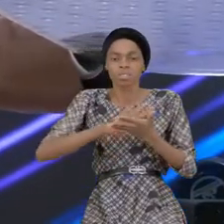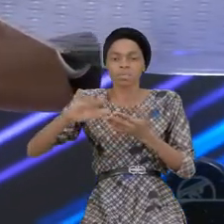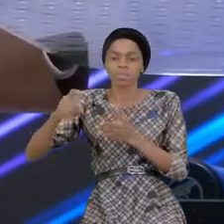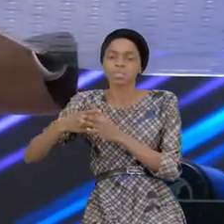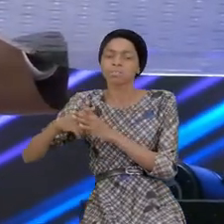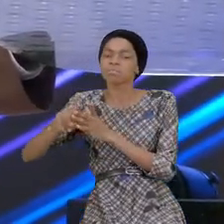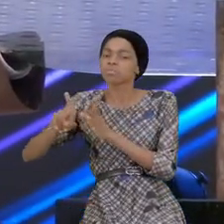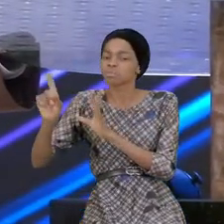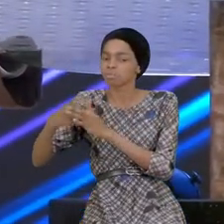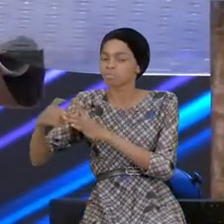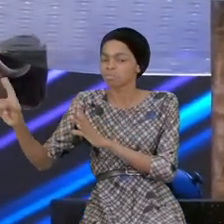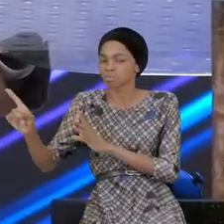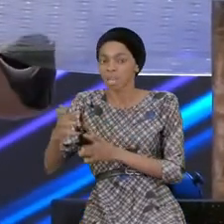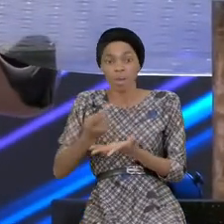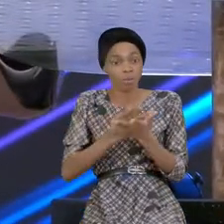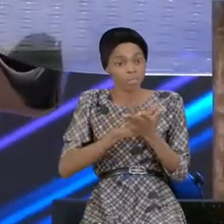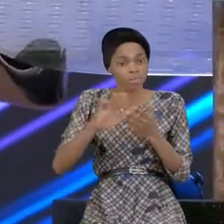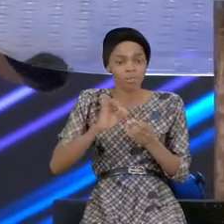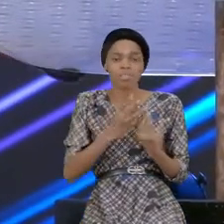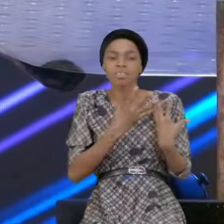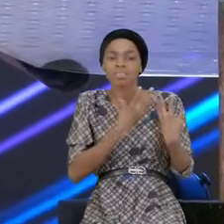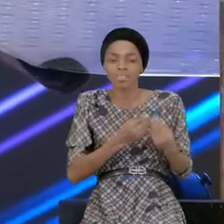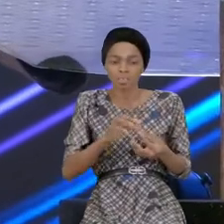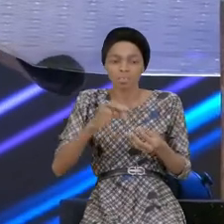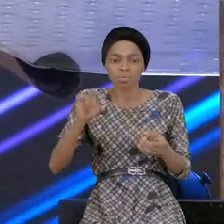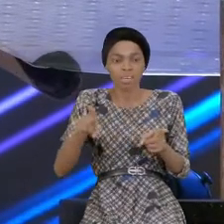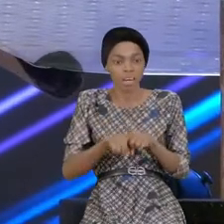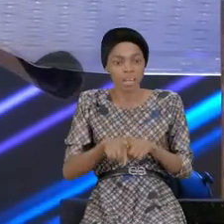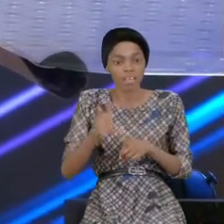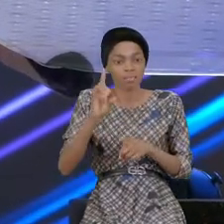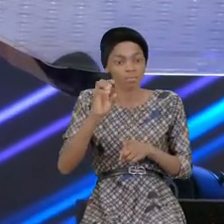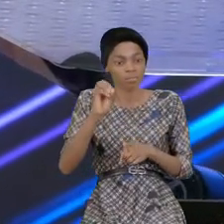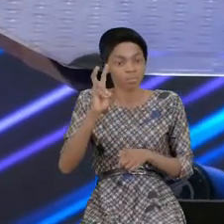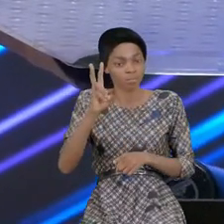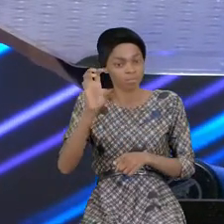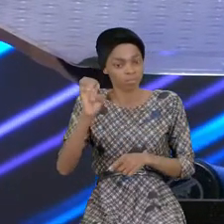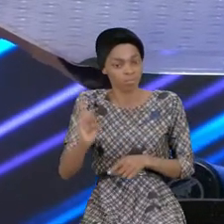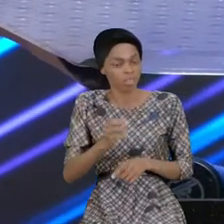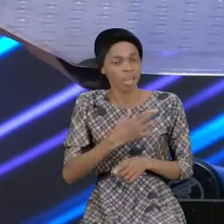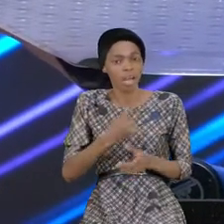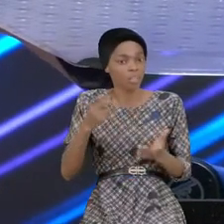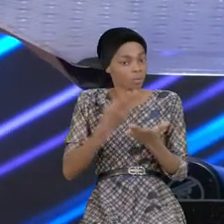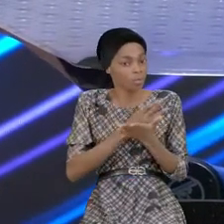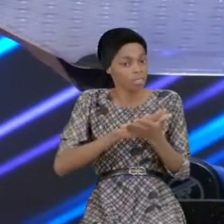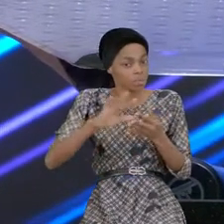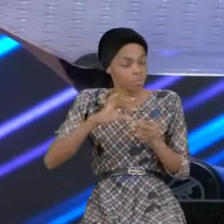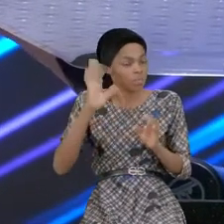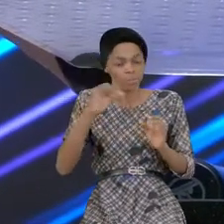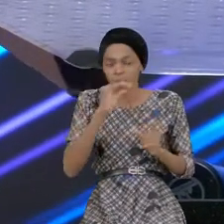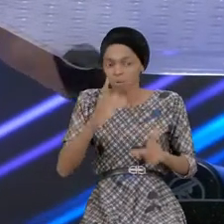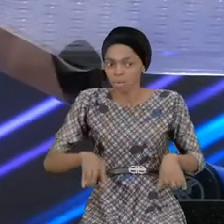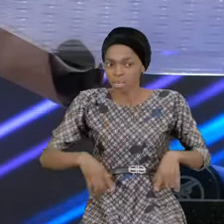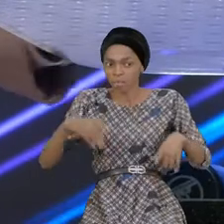spirit like a dove, and he will not abide in the same house, the